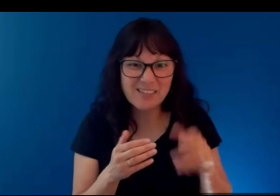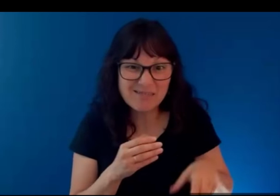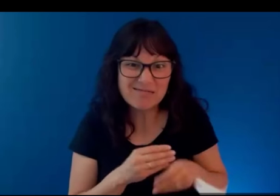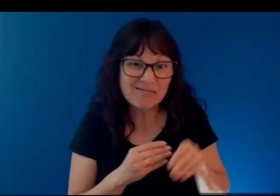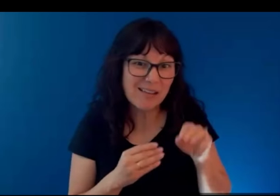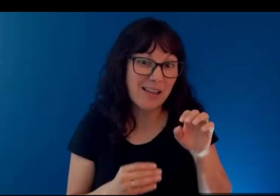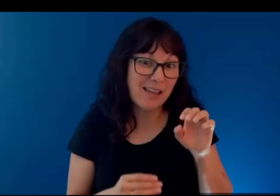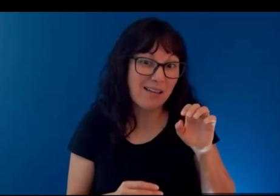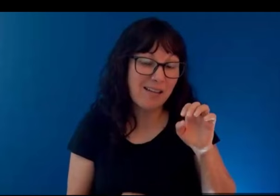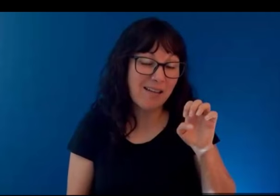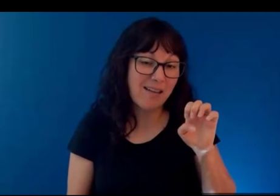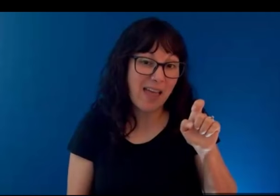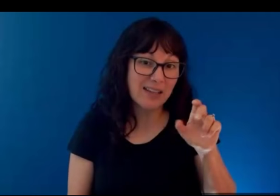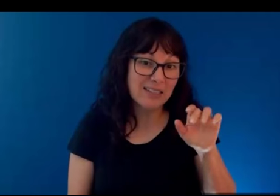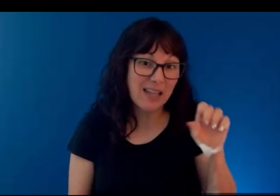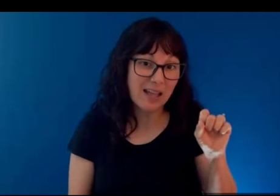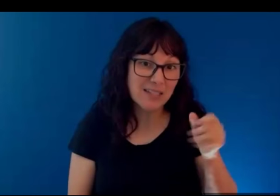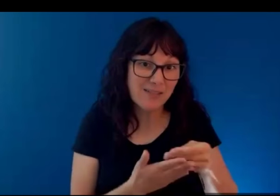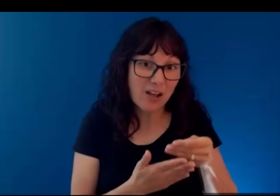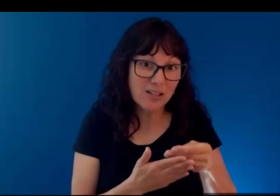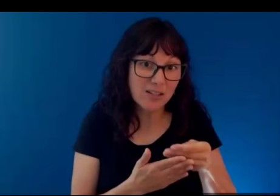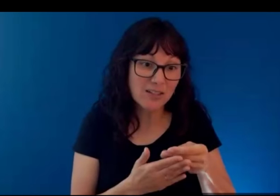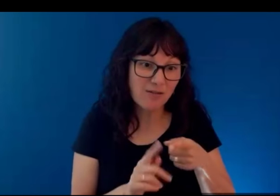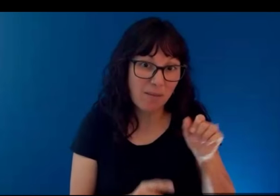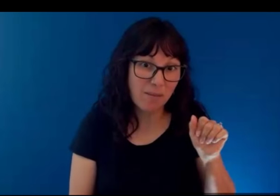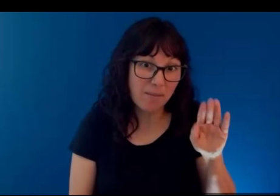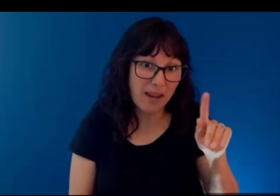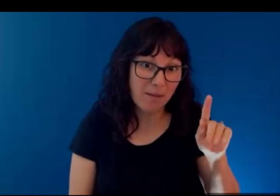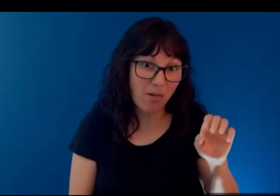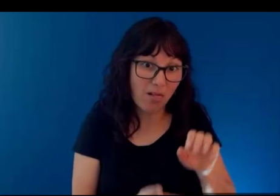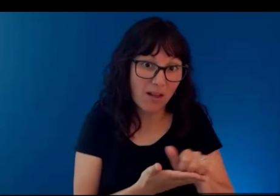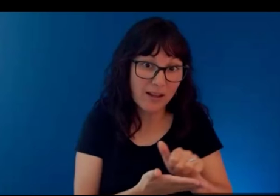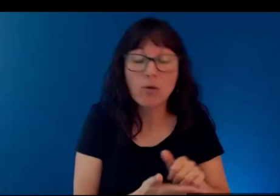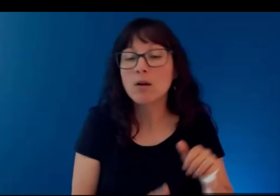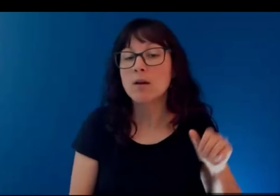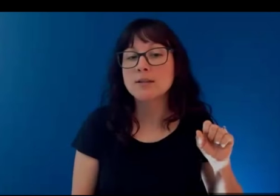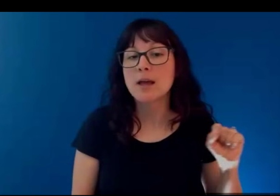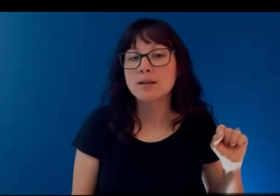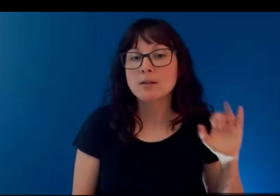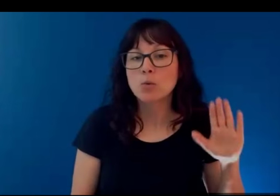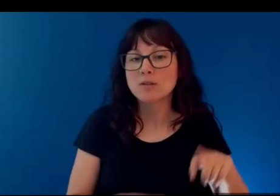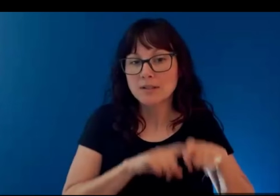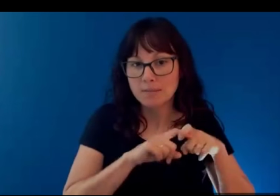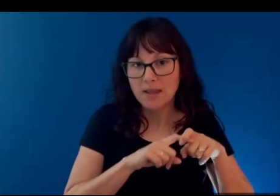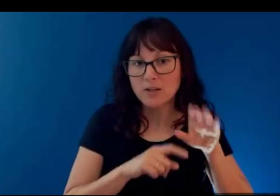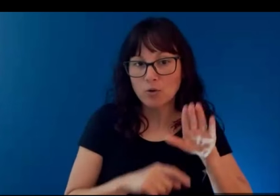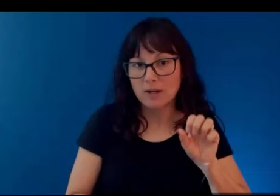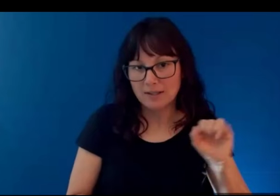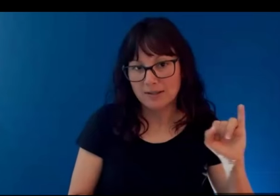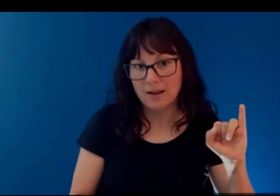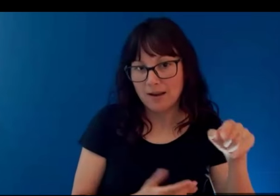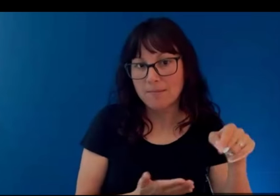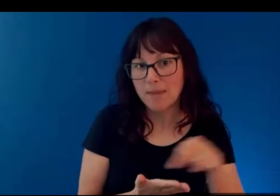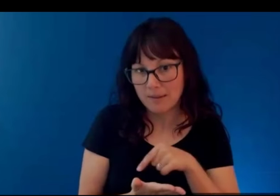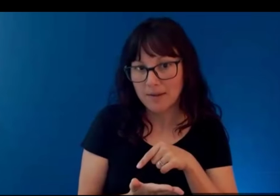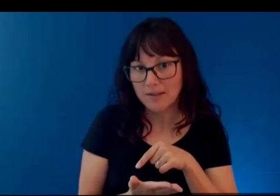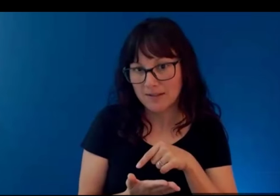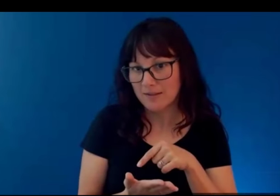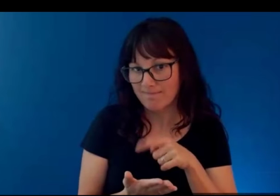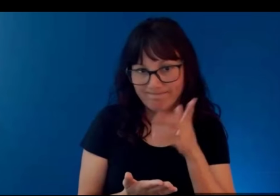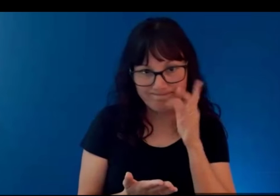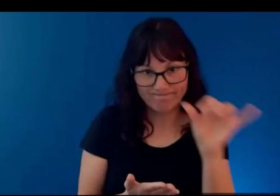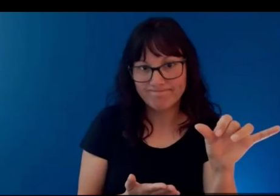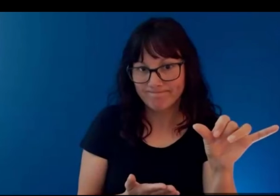funds in an ABLE account, Social Security will suspend your SSI payments